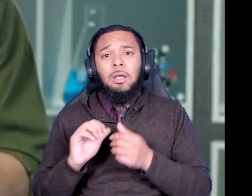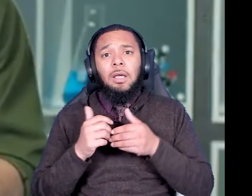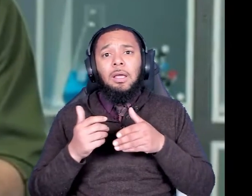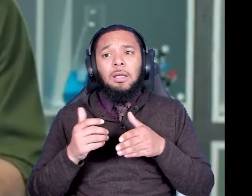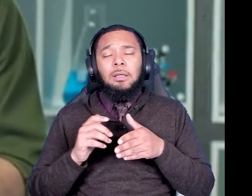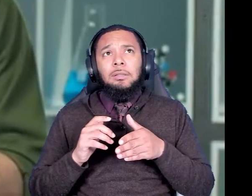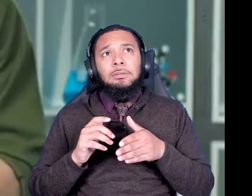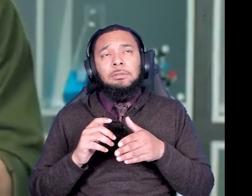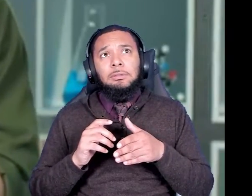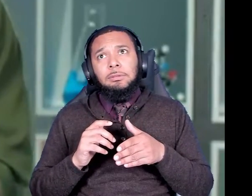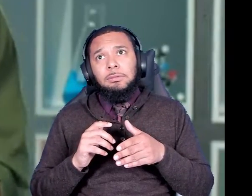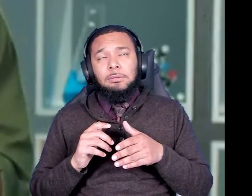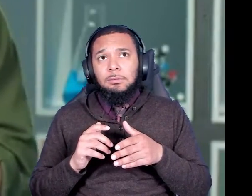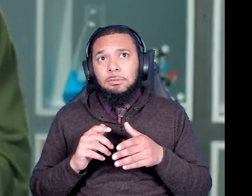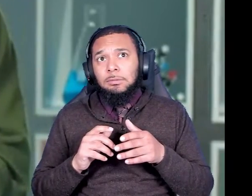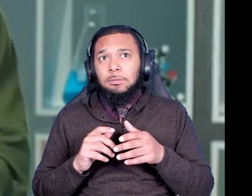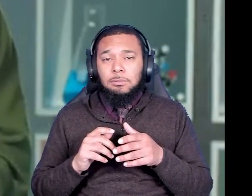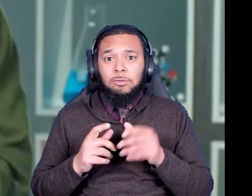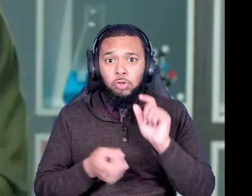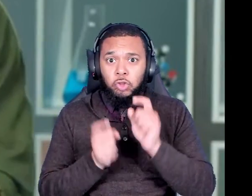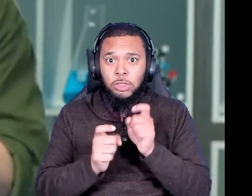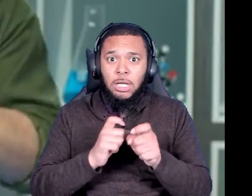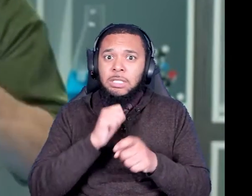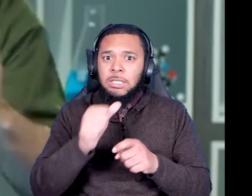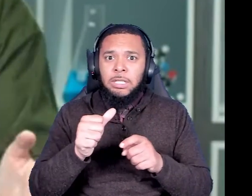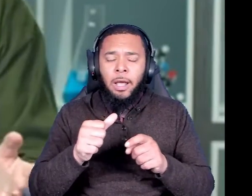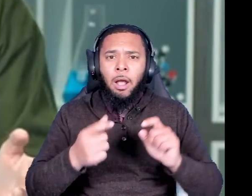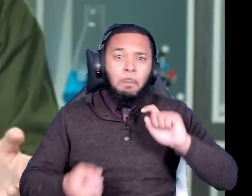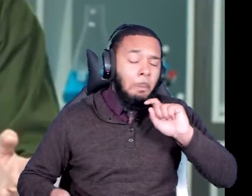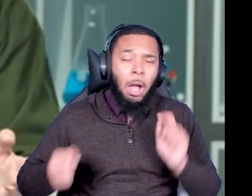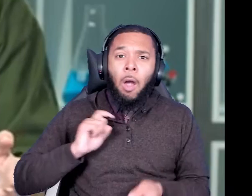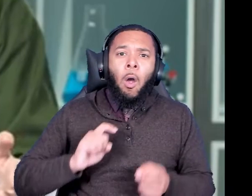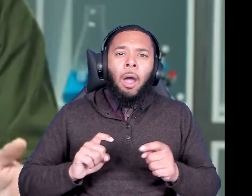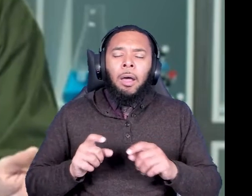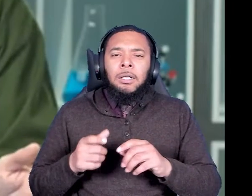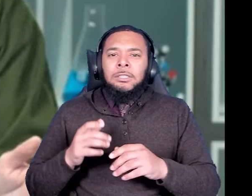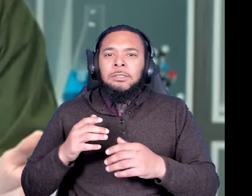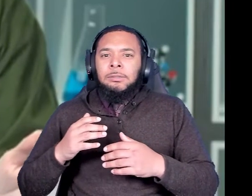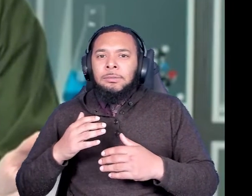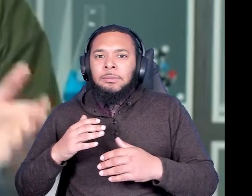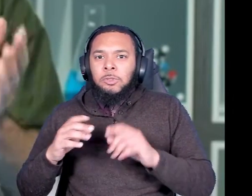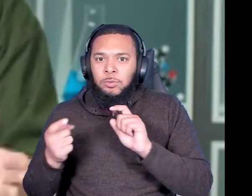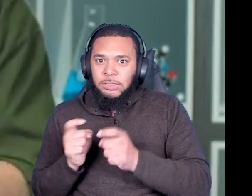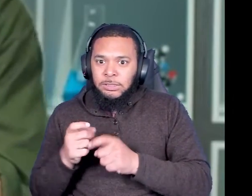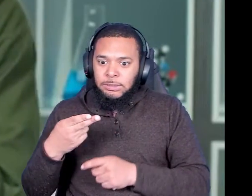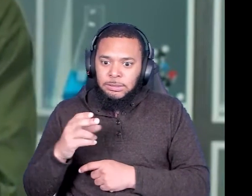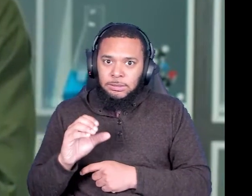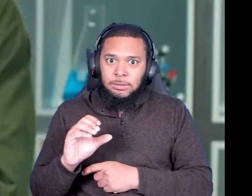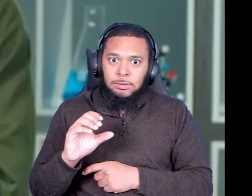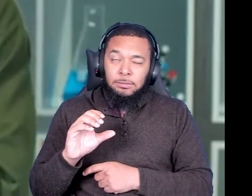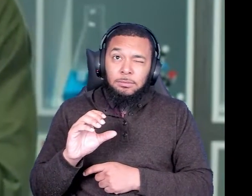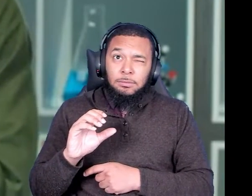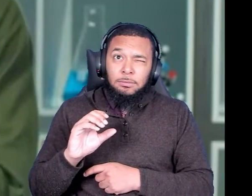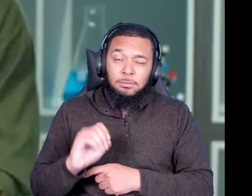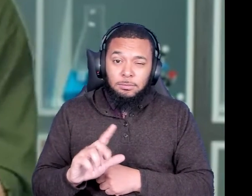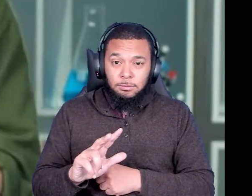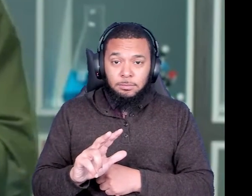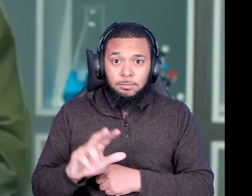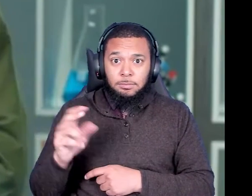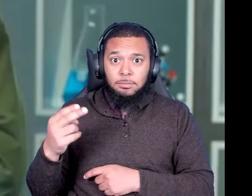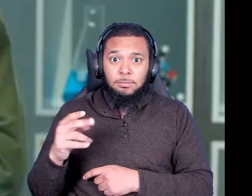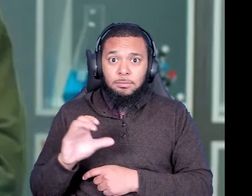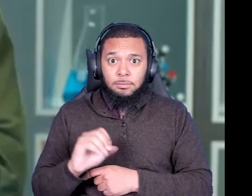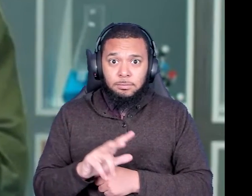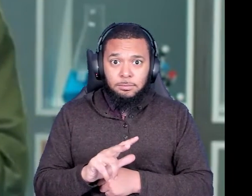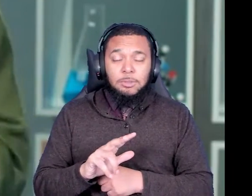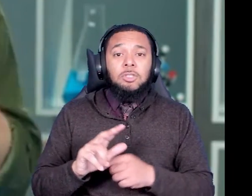so that the change there isn't drastic, right? We convert it into this bicarbonate, it travels in the blood, and then it's